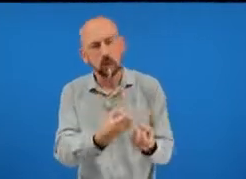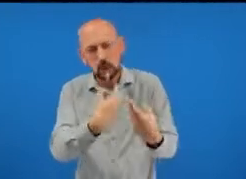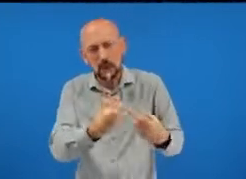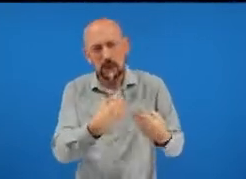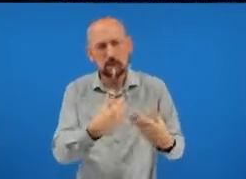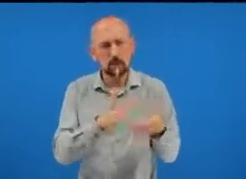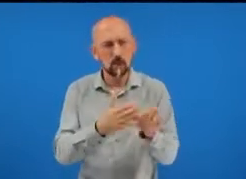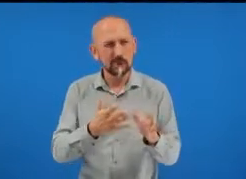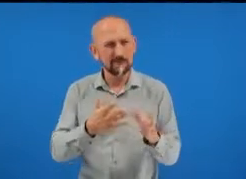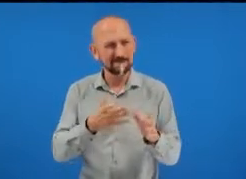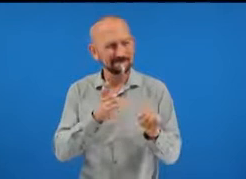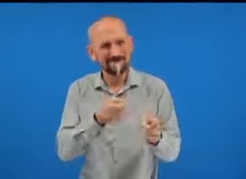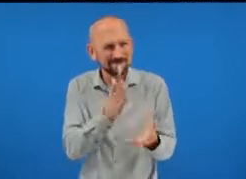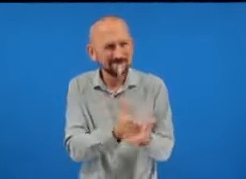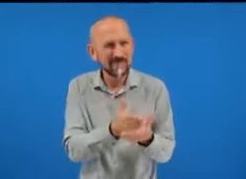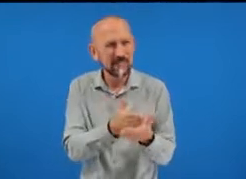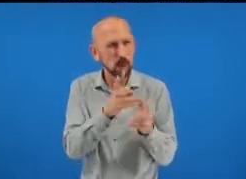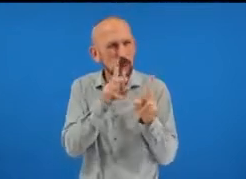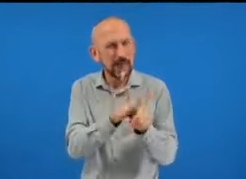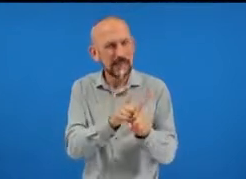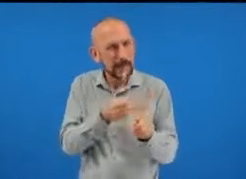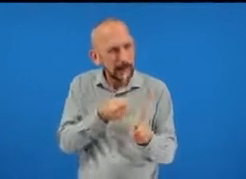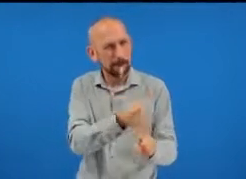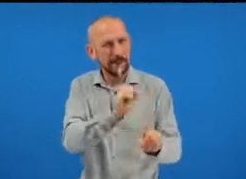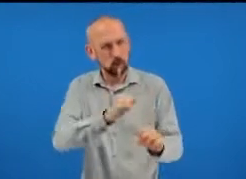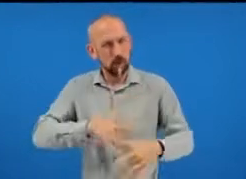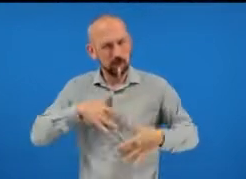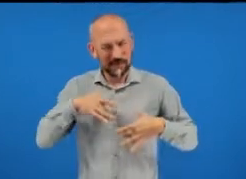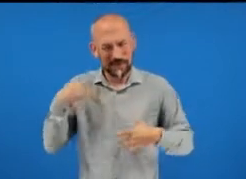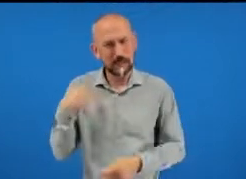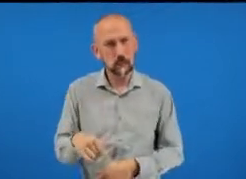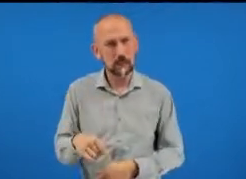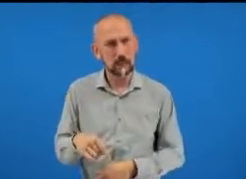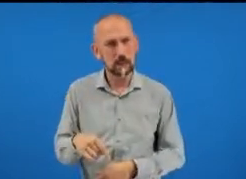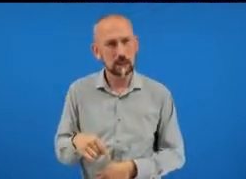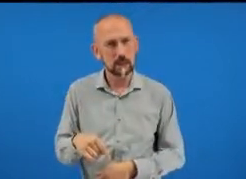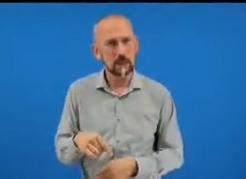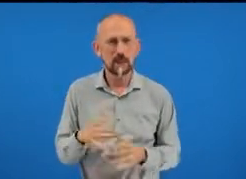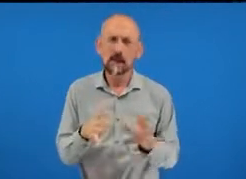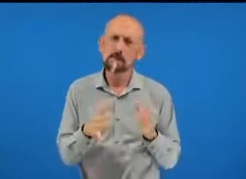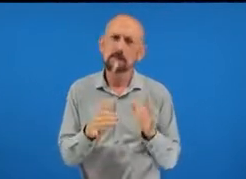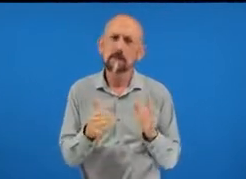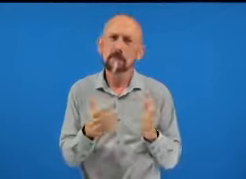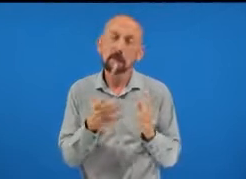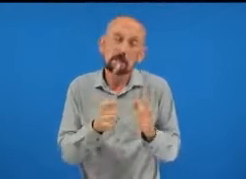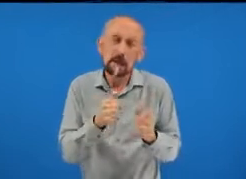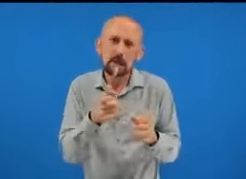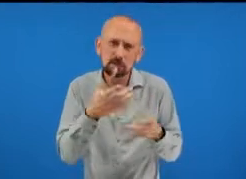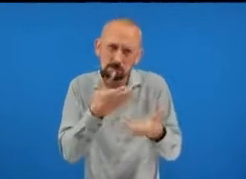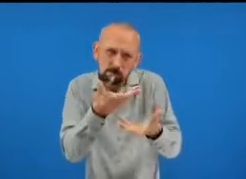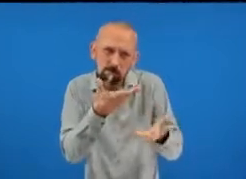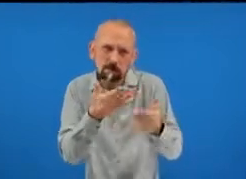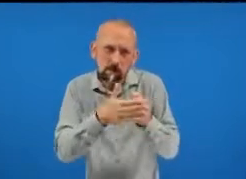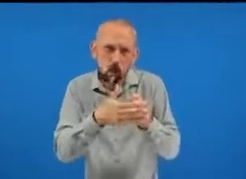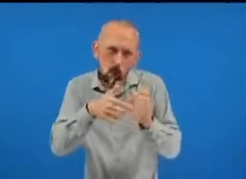had an impact on how you've been feeling as well this week. Do you think that kind of maybe even thinking a little bit more about this and the role